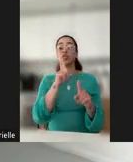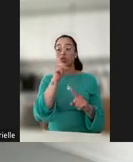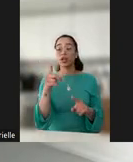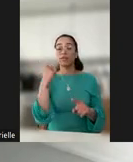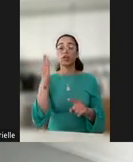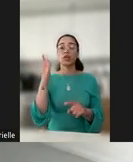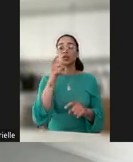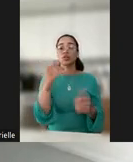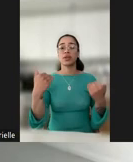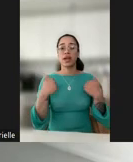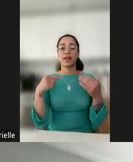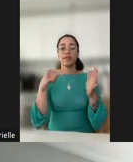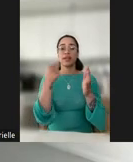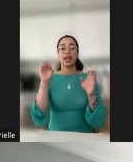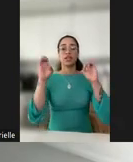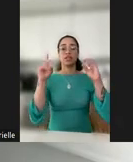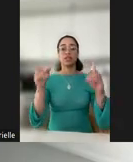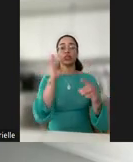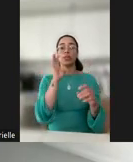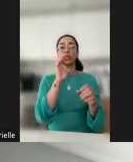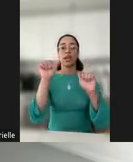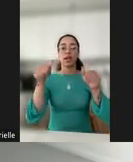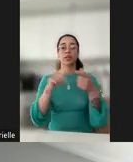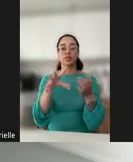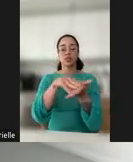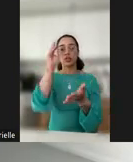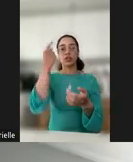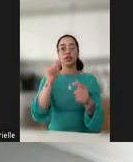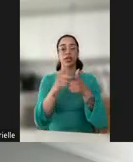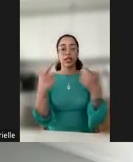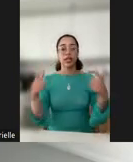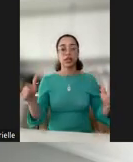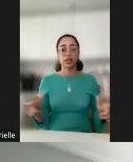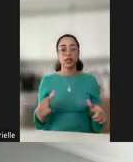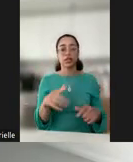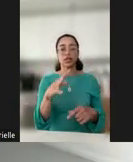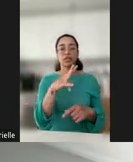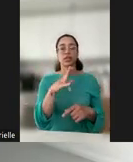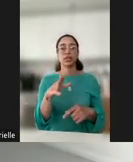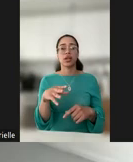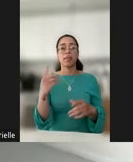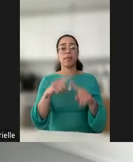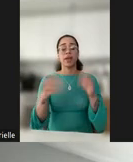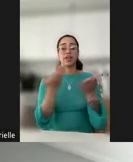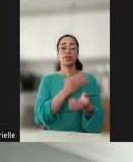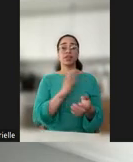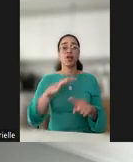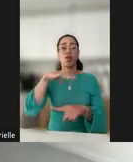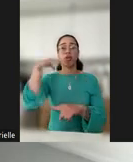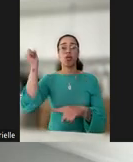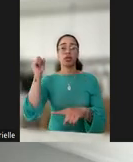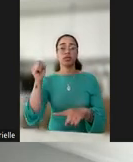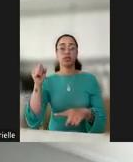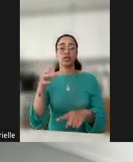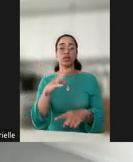the language, start a new life in here, but here's our elderly. Our elderly, pretty much when they got in here, they don't